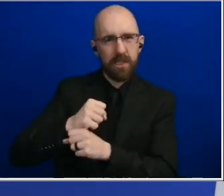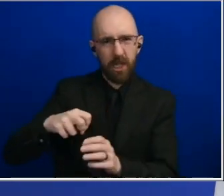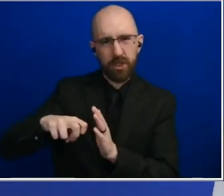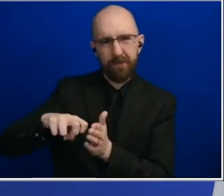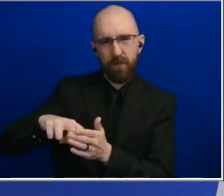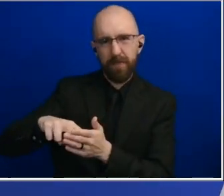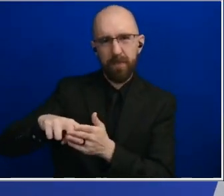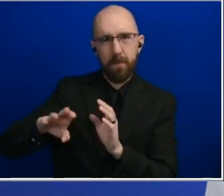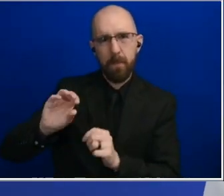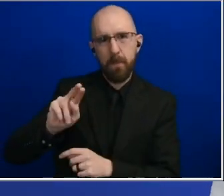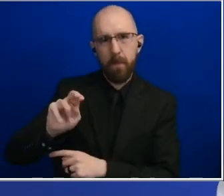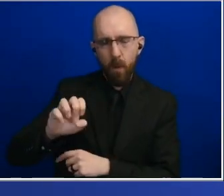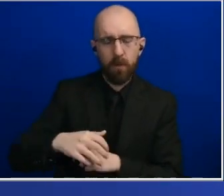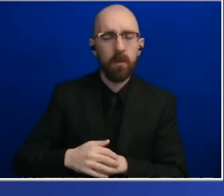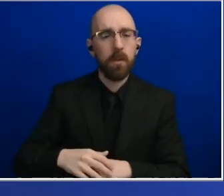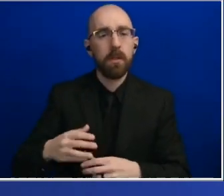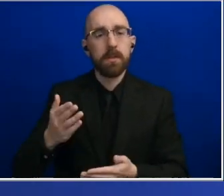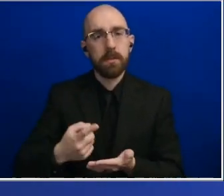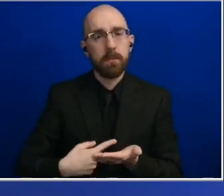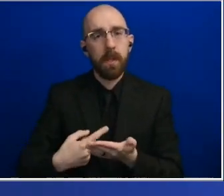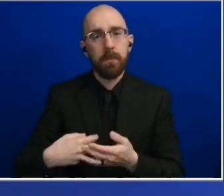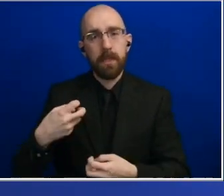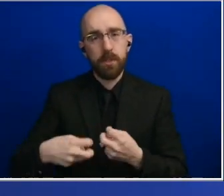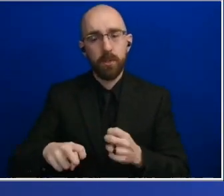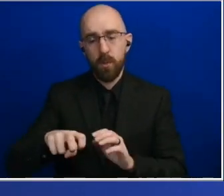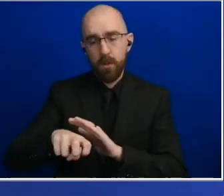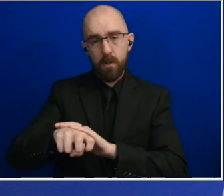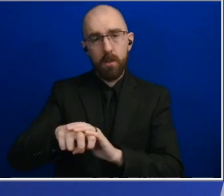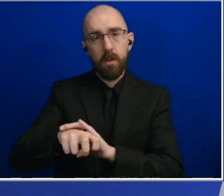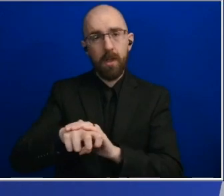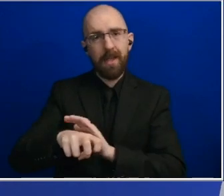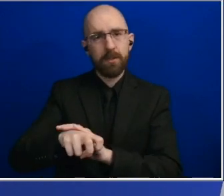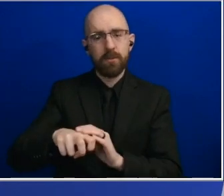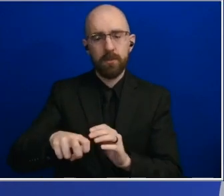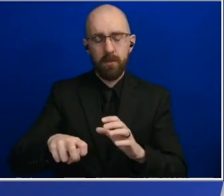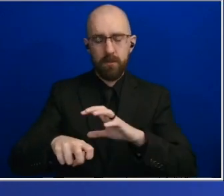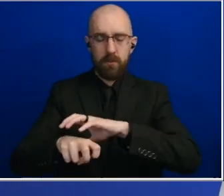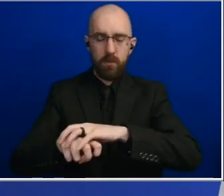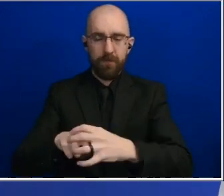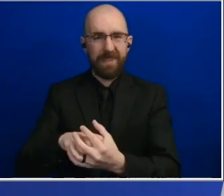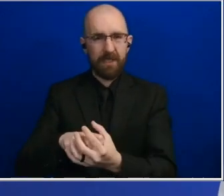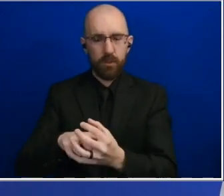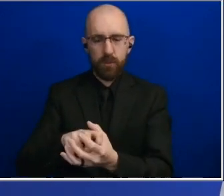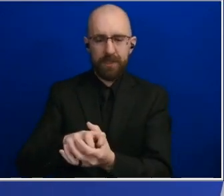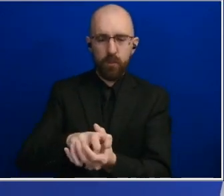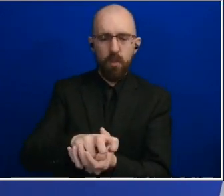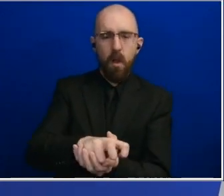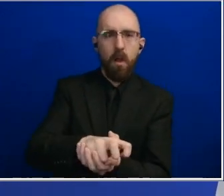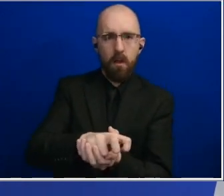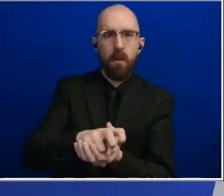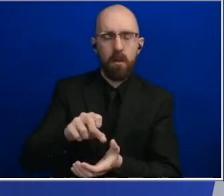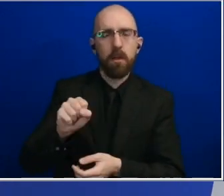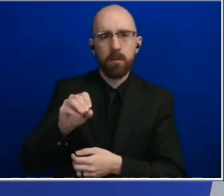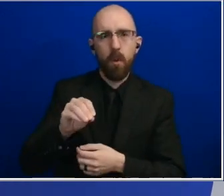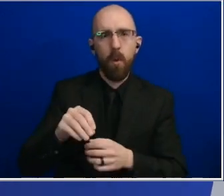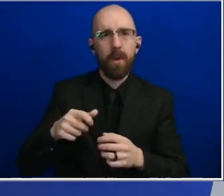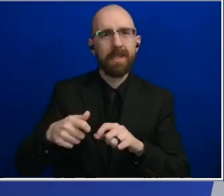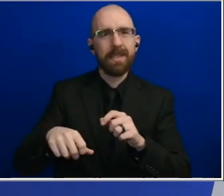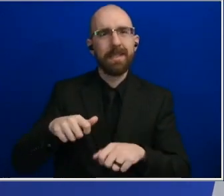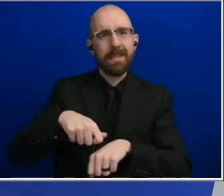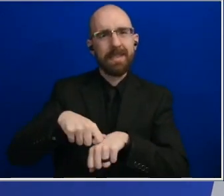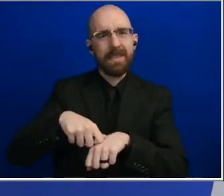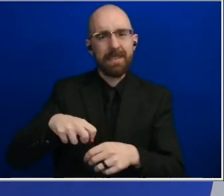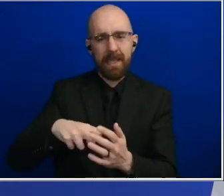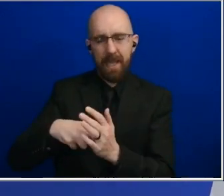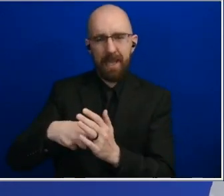where the bone is too long relative to the soft tissue envelope, so it leads to skin problems. In JD's